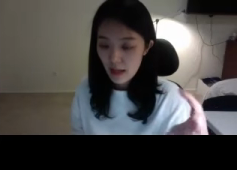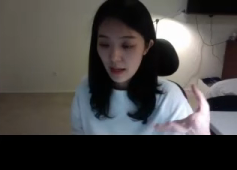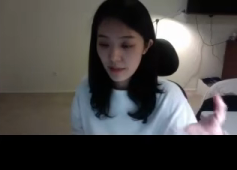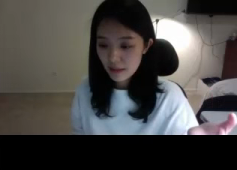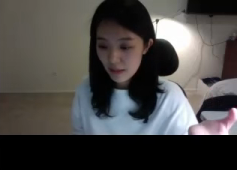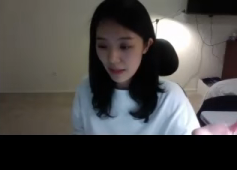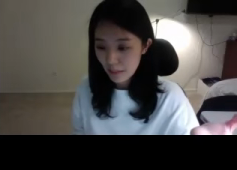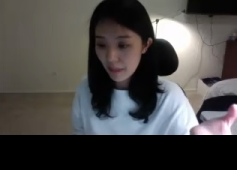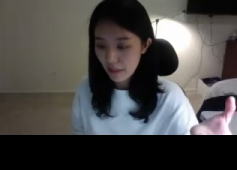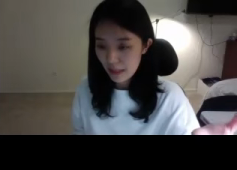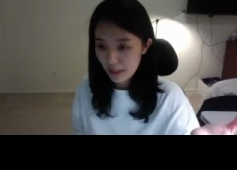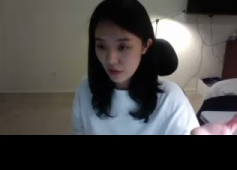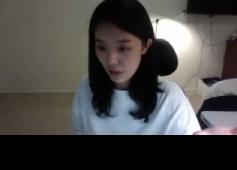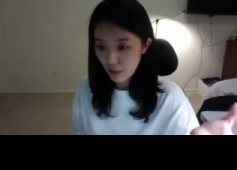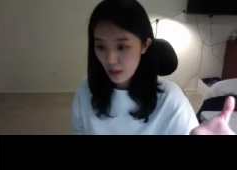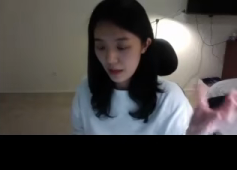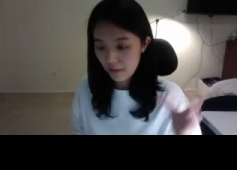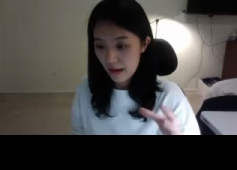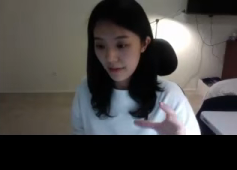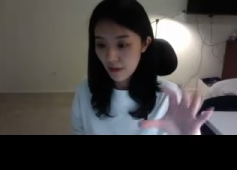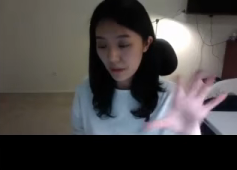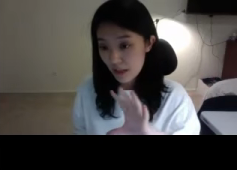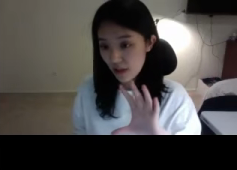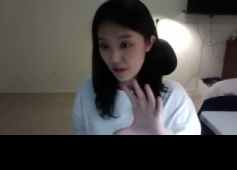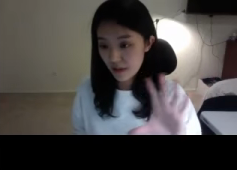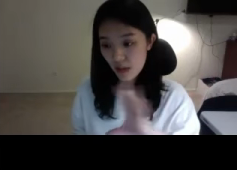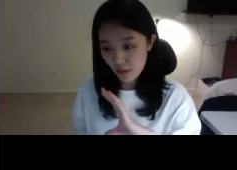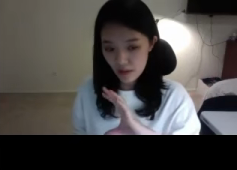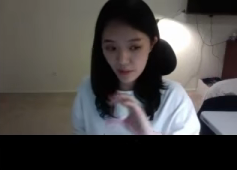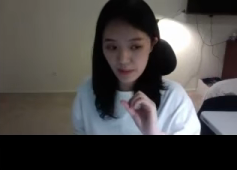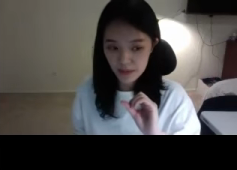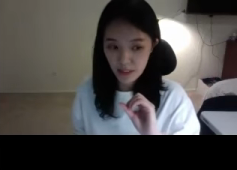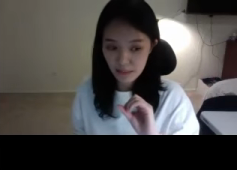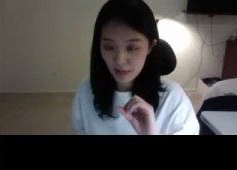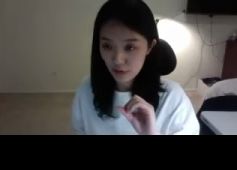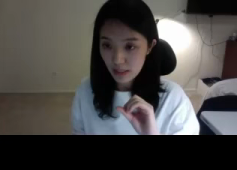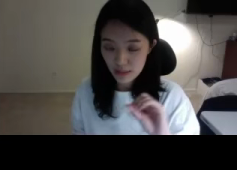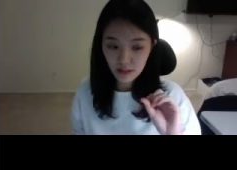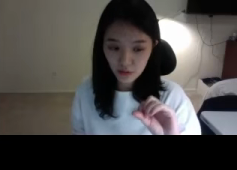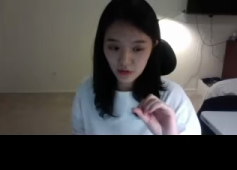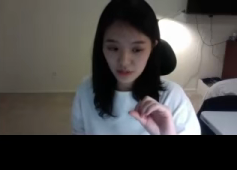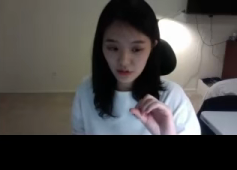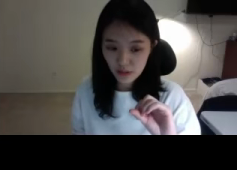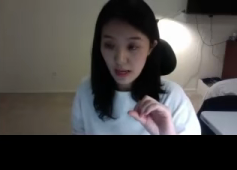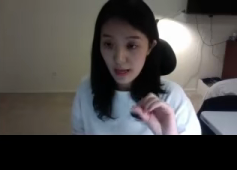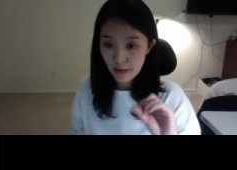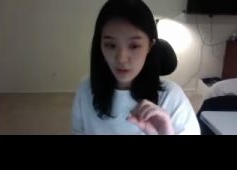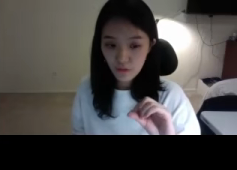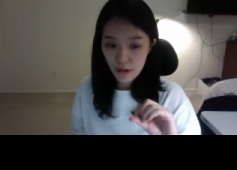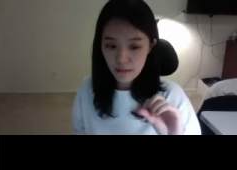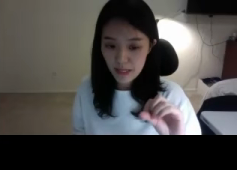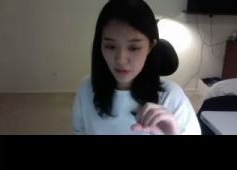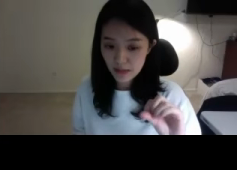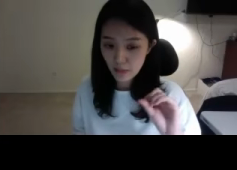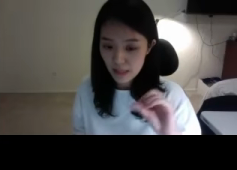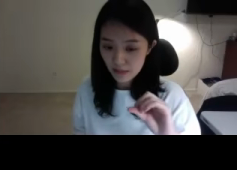phase. And this, I think, may be related to the fact that the release gesture is closer to a prosodic boundary than the closure gesture, and